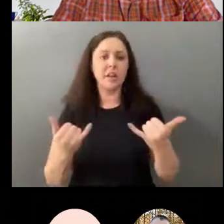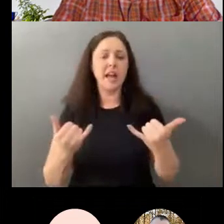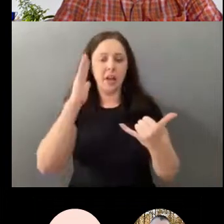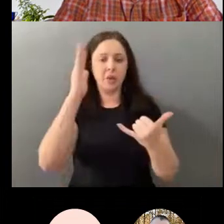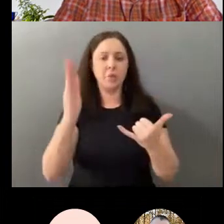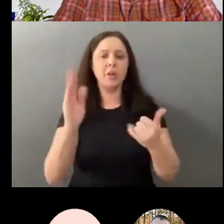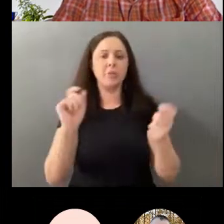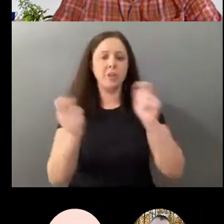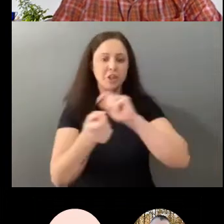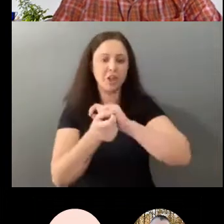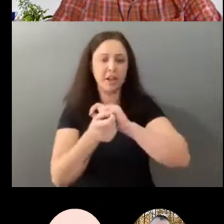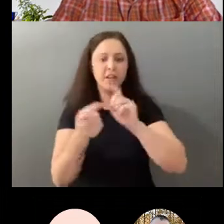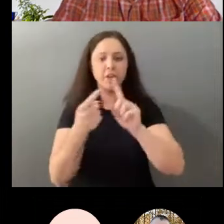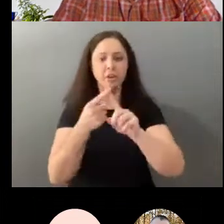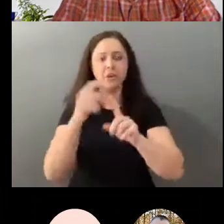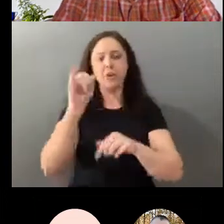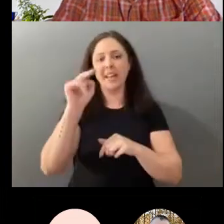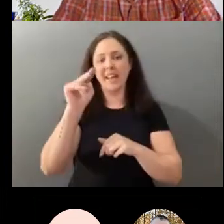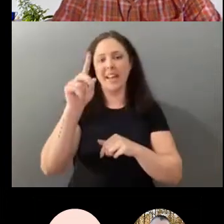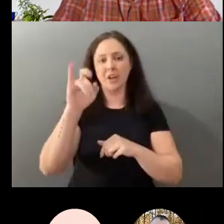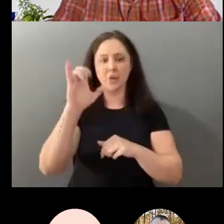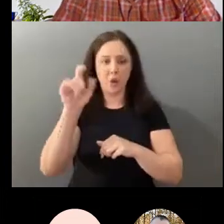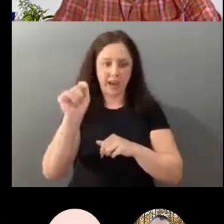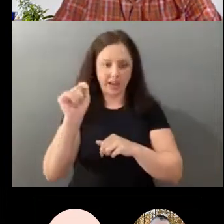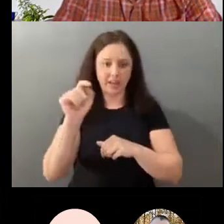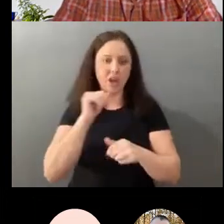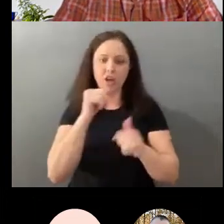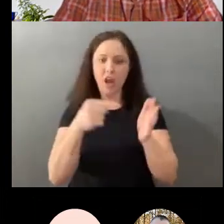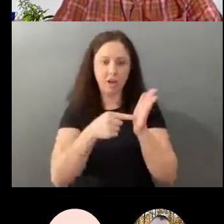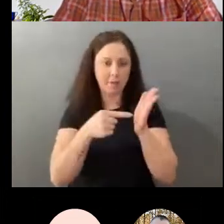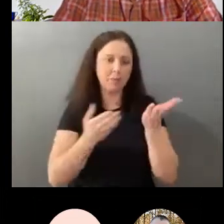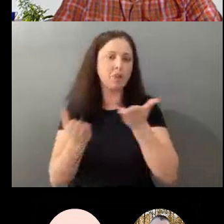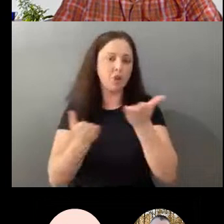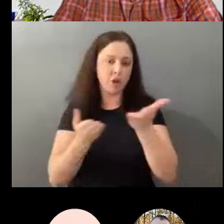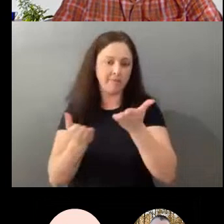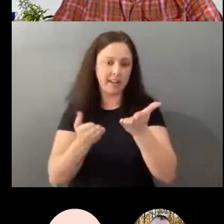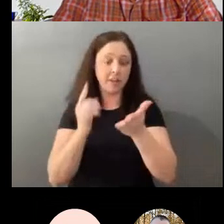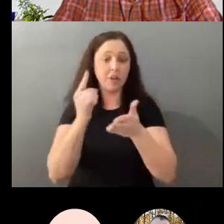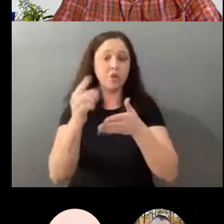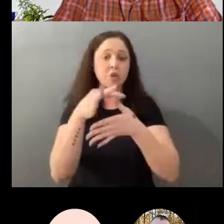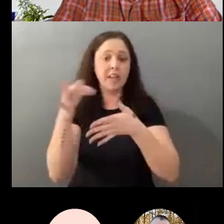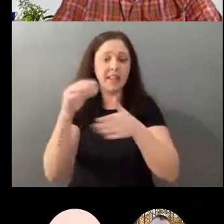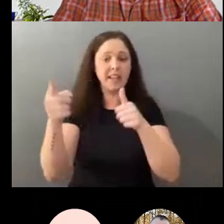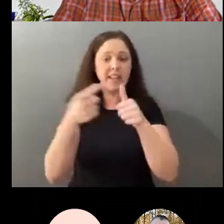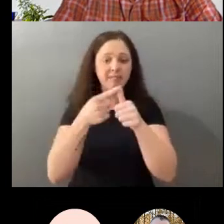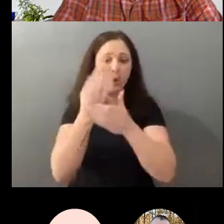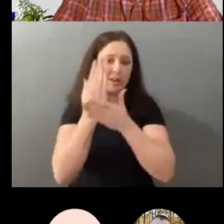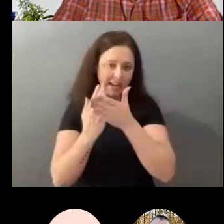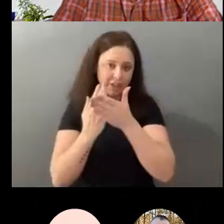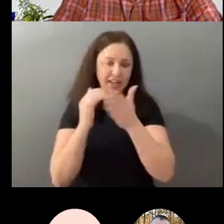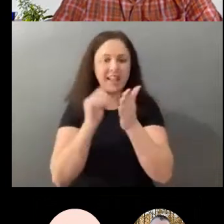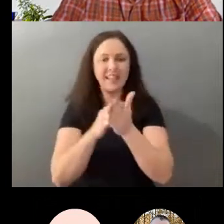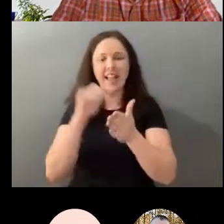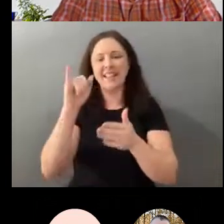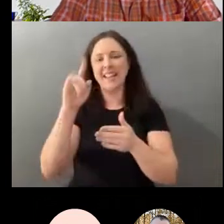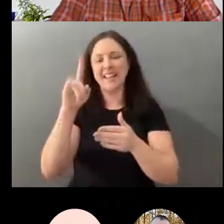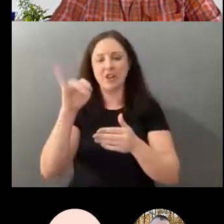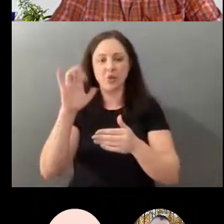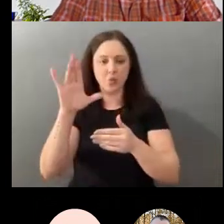non-billable services. So again, you've selected that in the first section, which now it's an indirect service. The